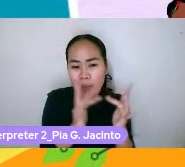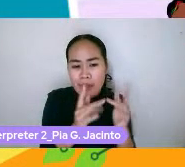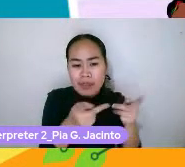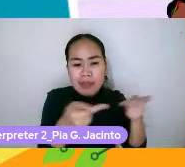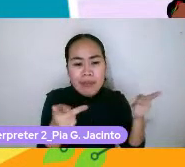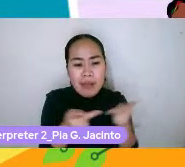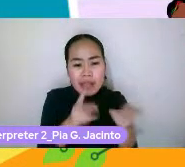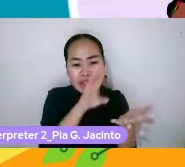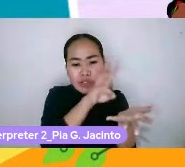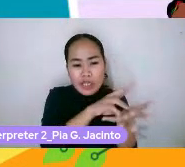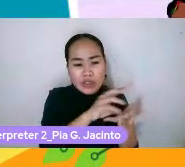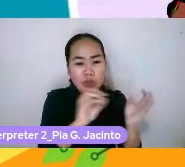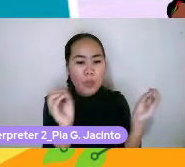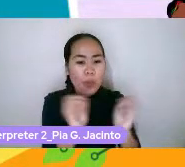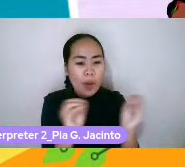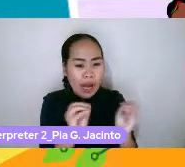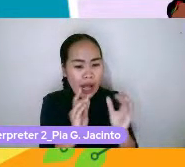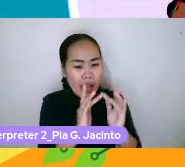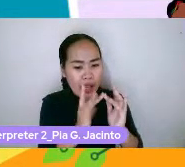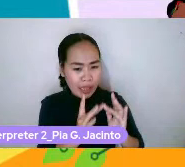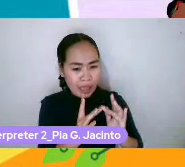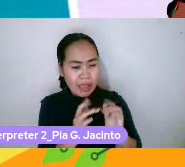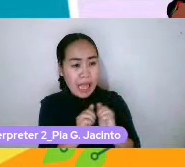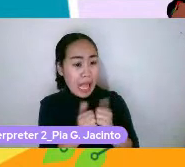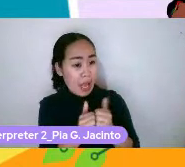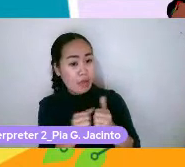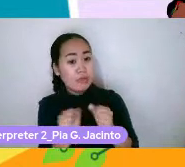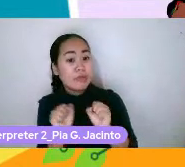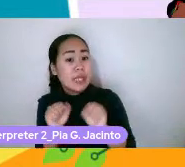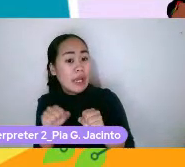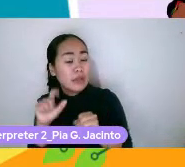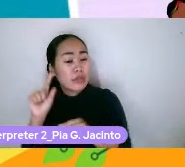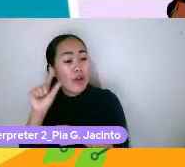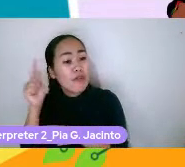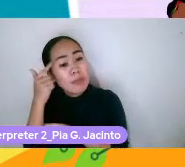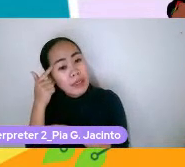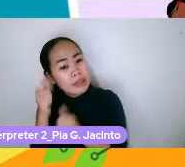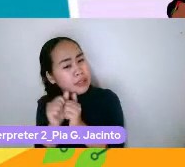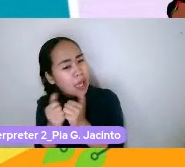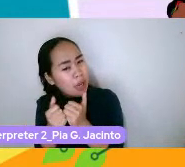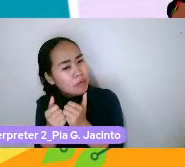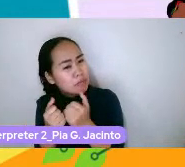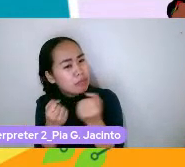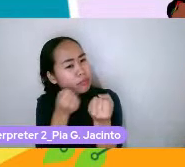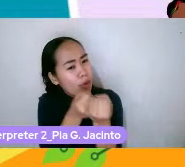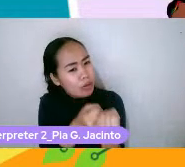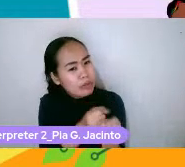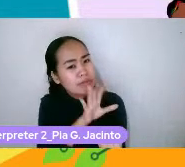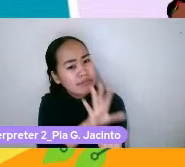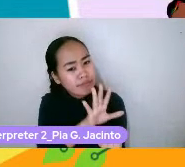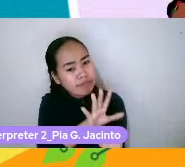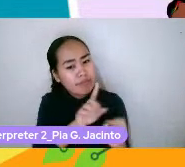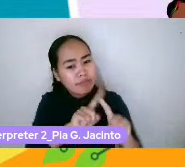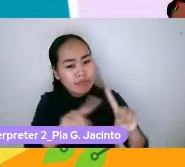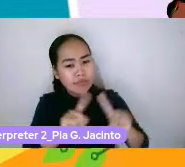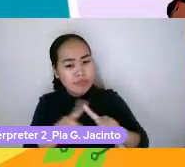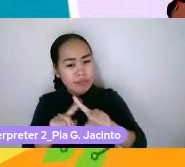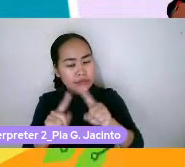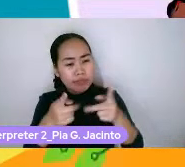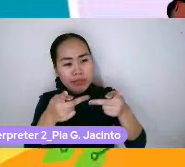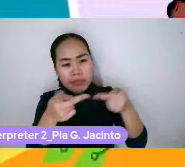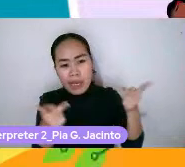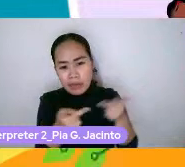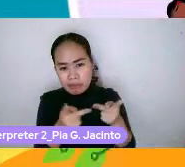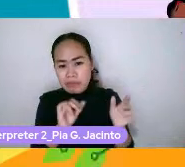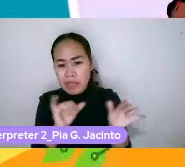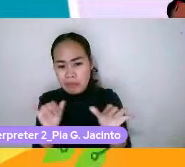entity that can address this common problem to give aid for farmers in areas like these?